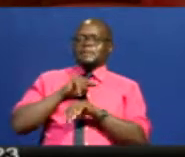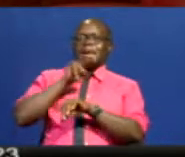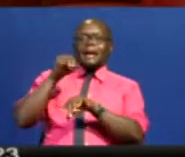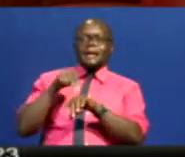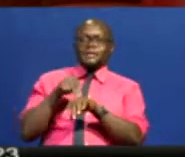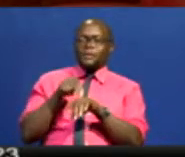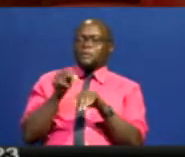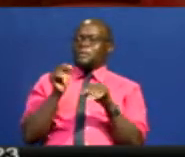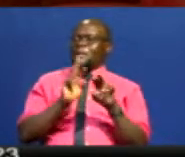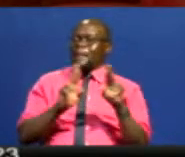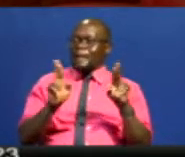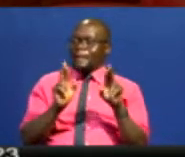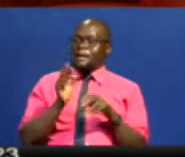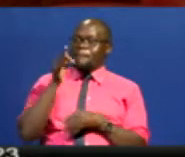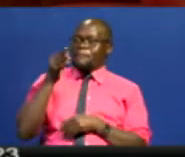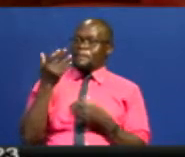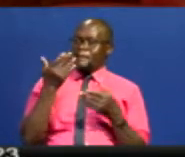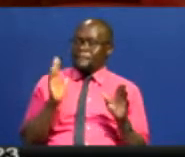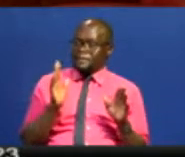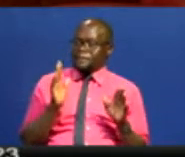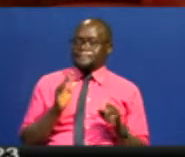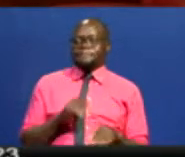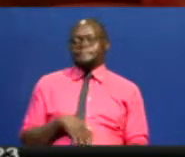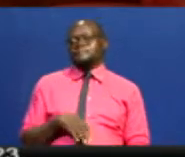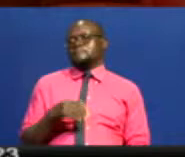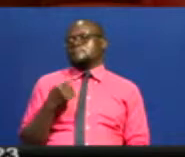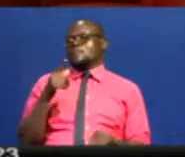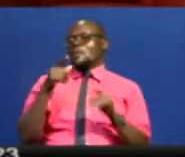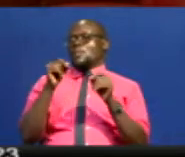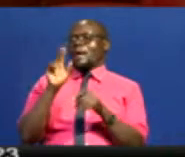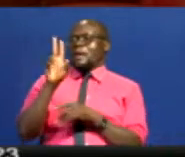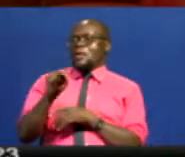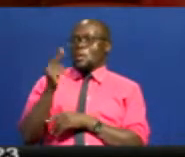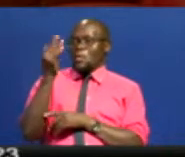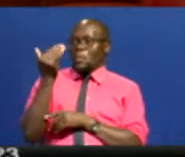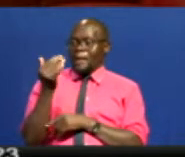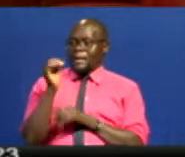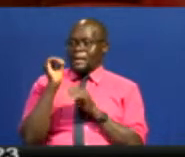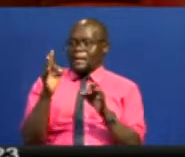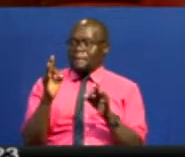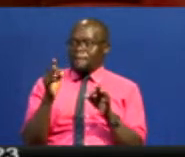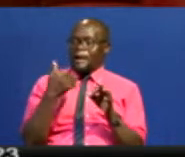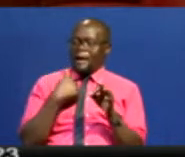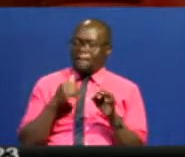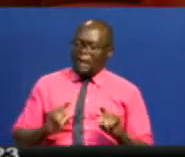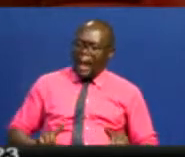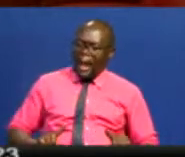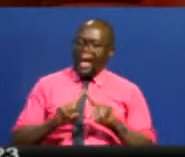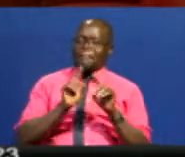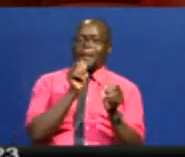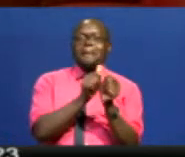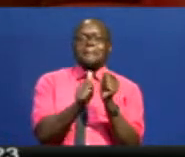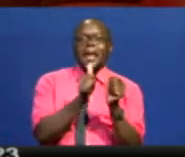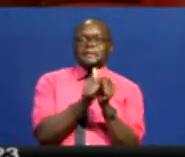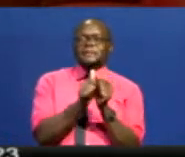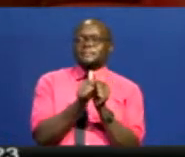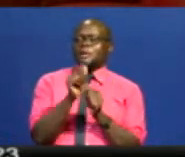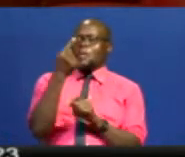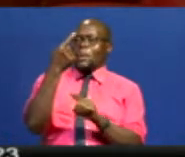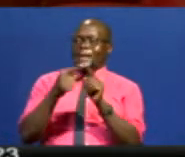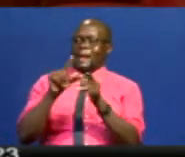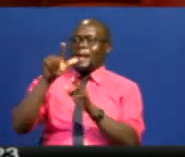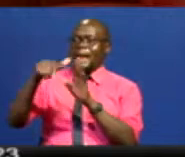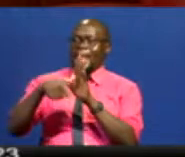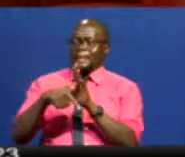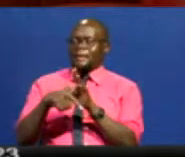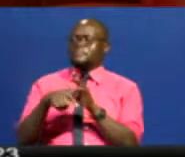prepared for future? And then I will say no, because if we had a bumper harvest, then 1 year down the line,